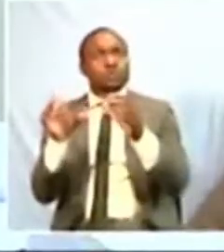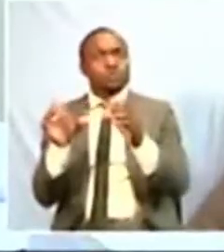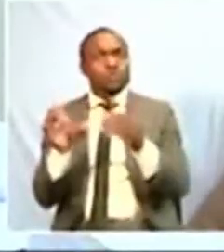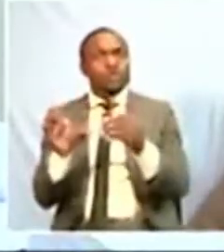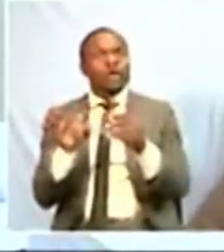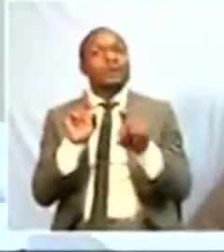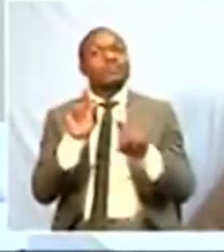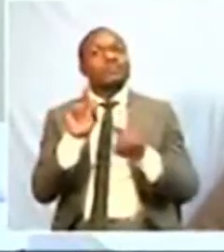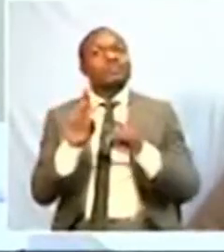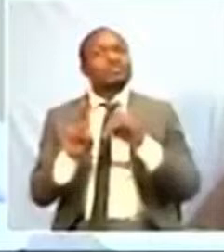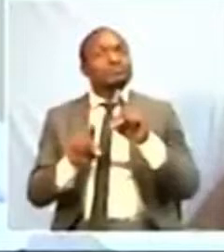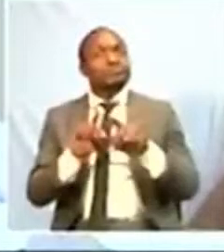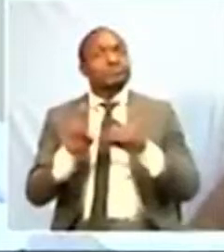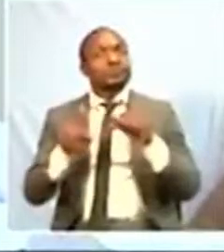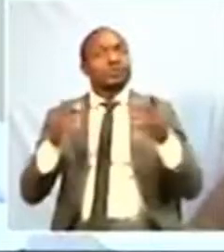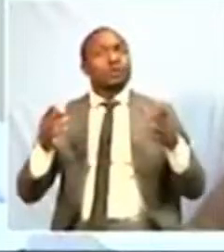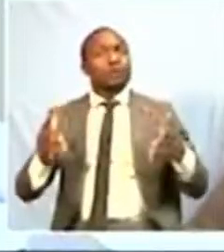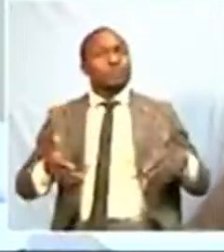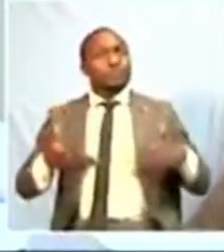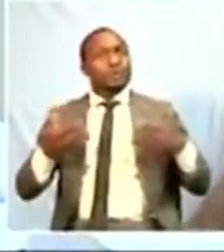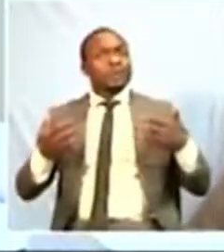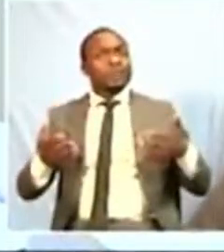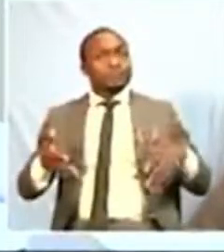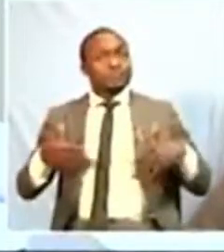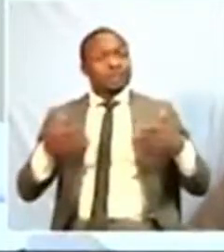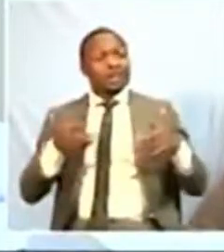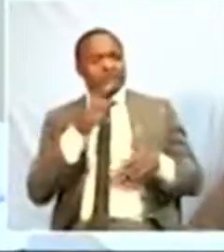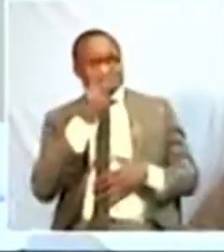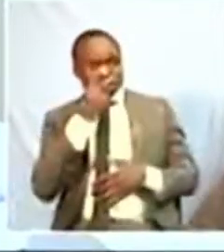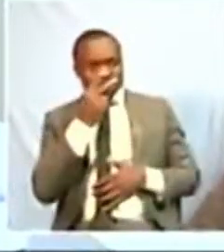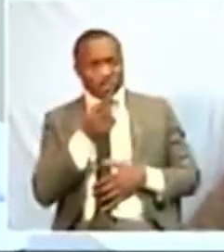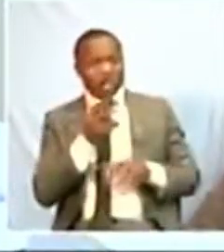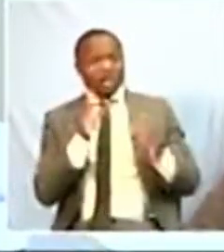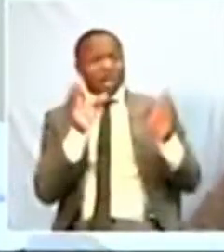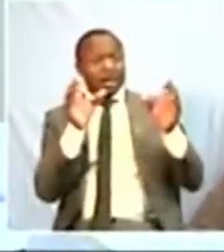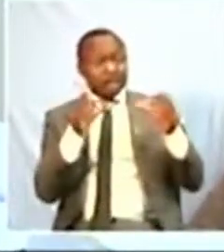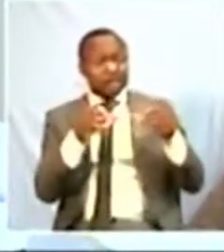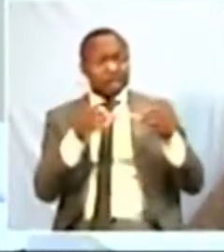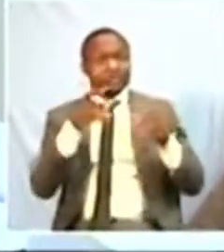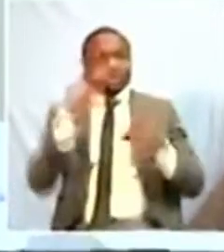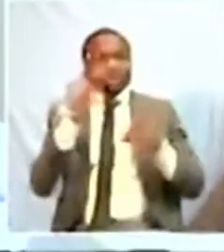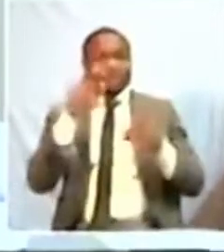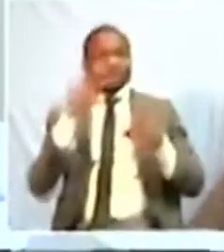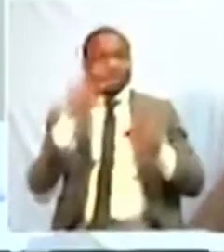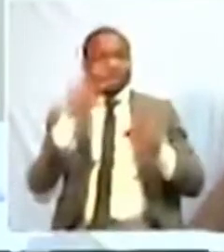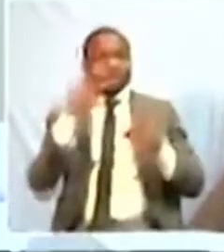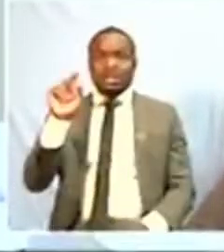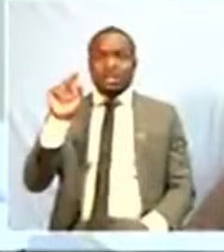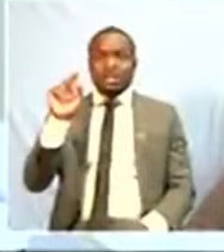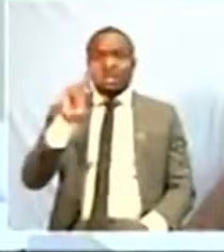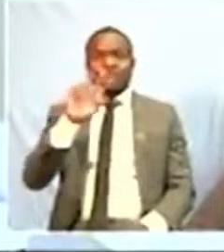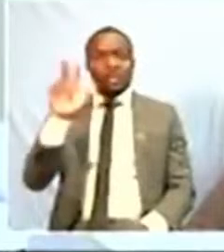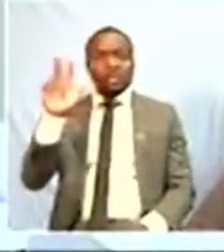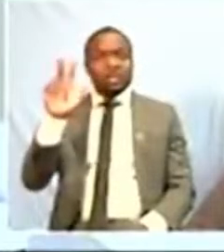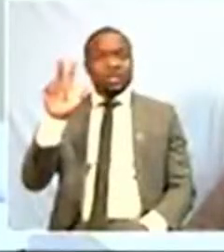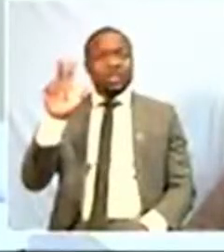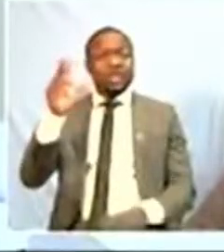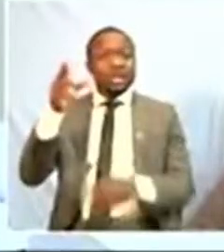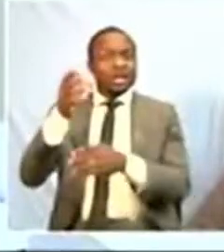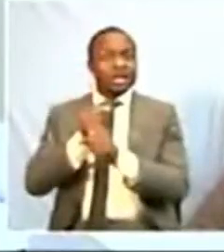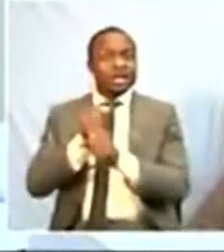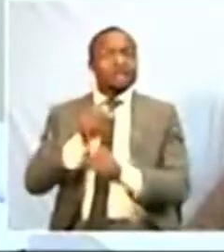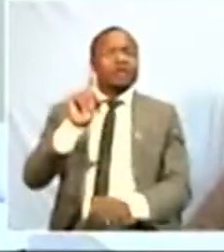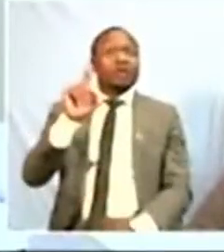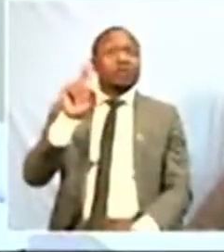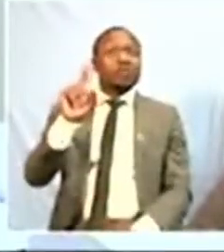the people are excited. When they look at the council in Kitwe, 2023 receiving